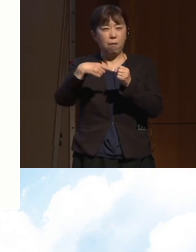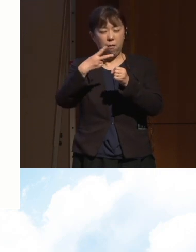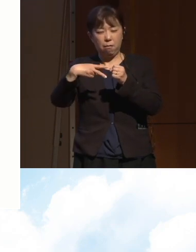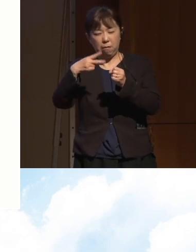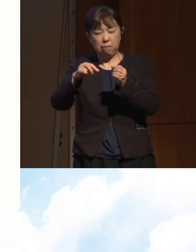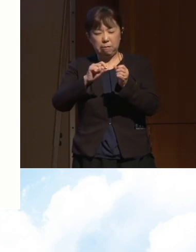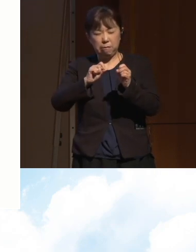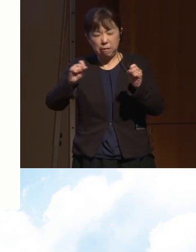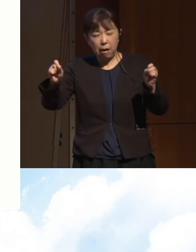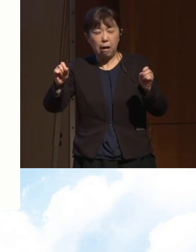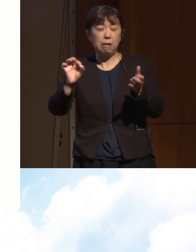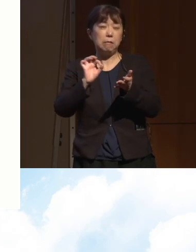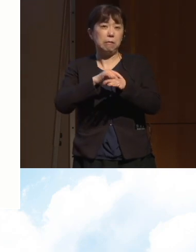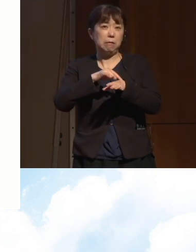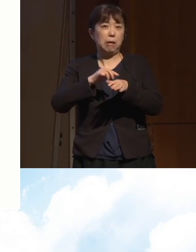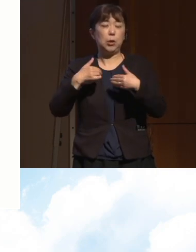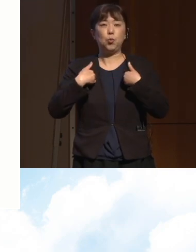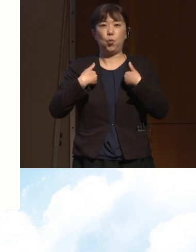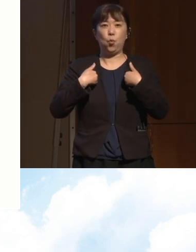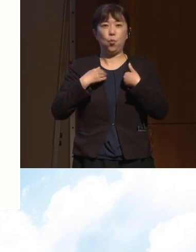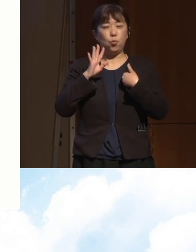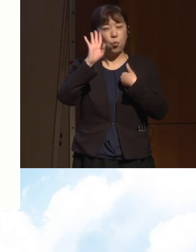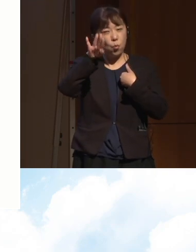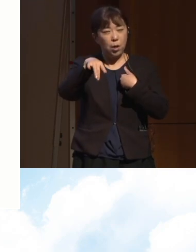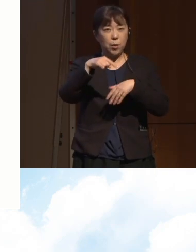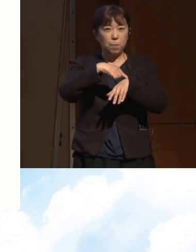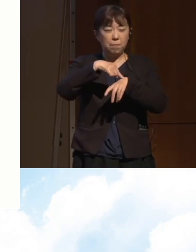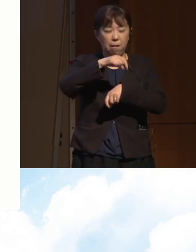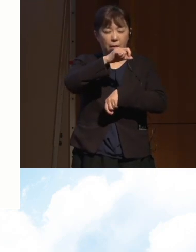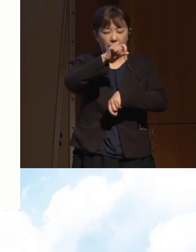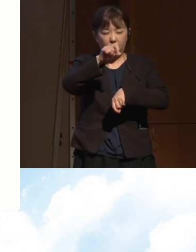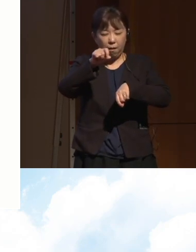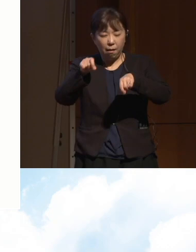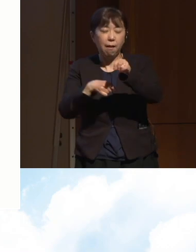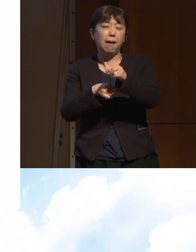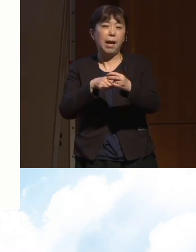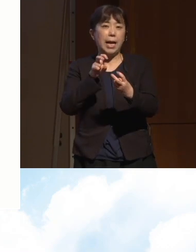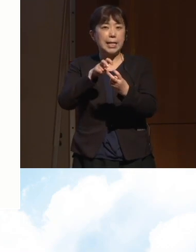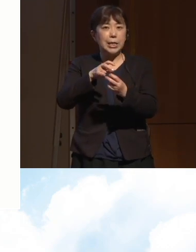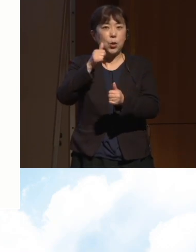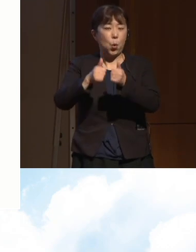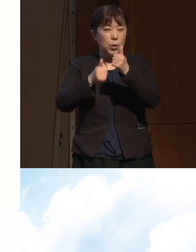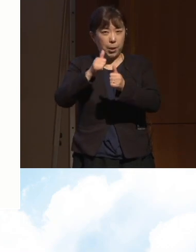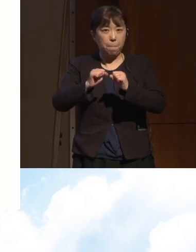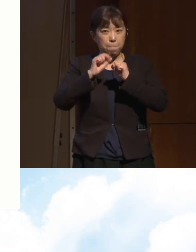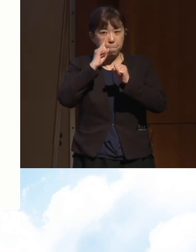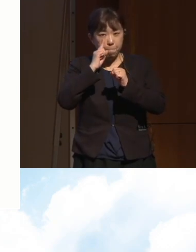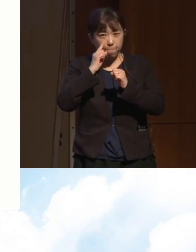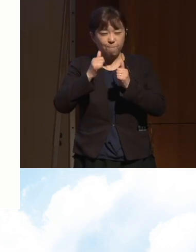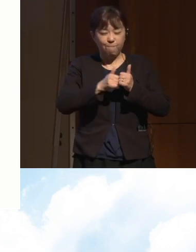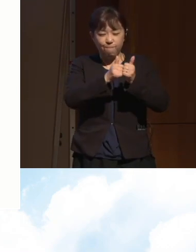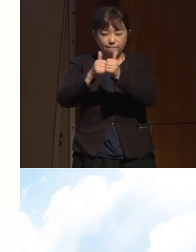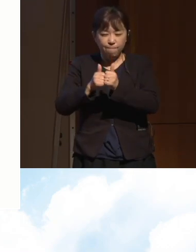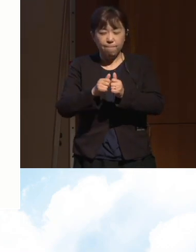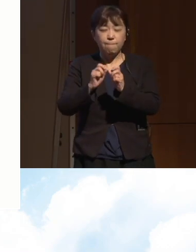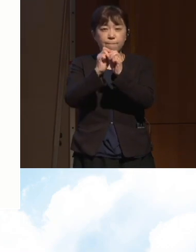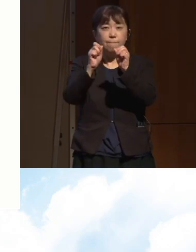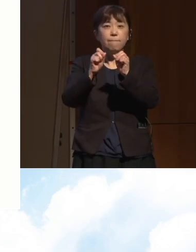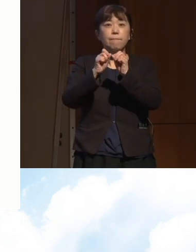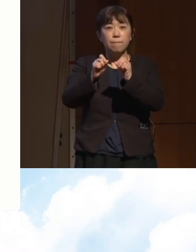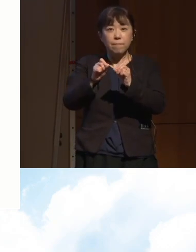additional number of years for the clinical testing that would allow us to move these into humans when there was an outbreak